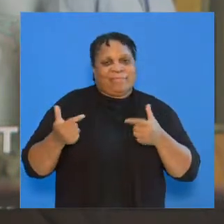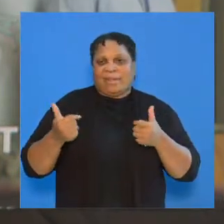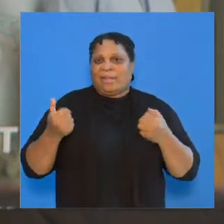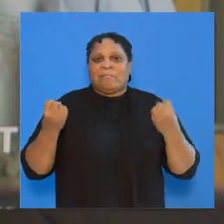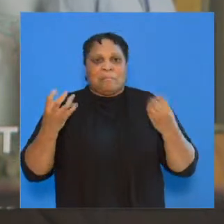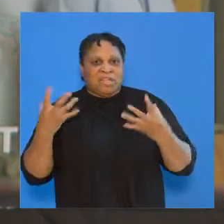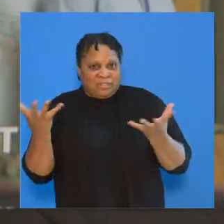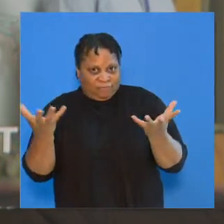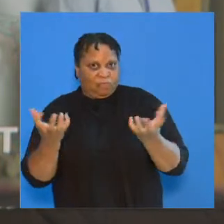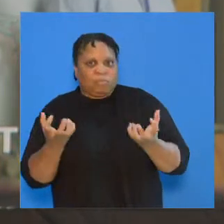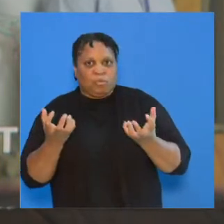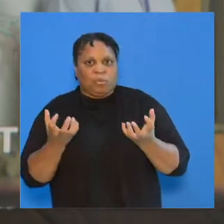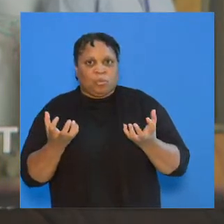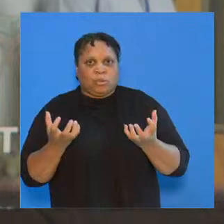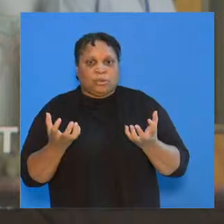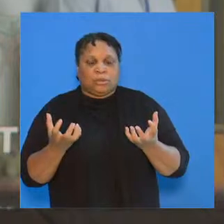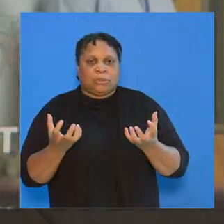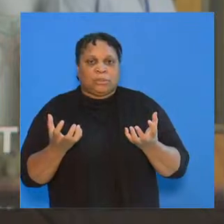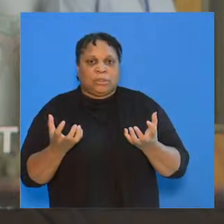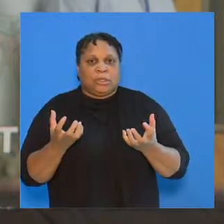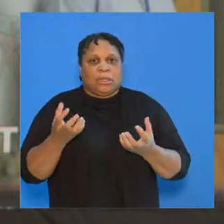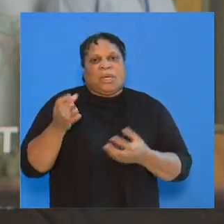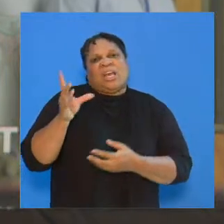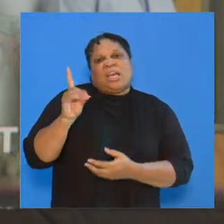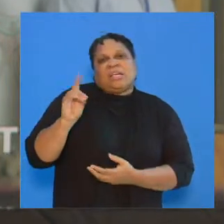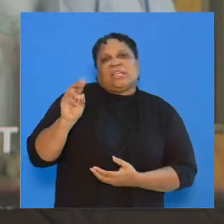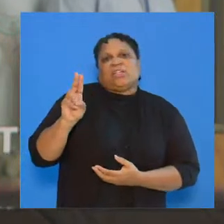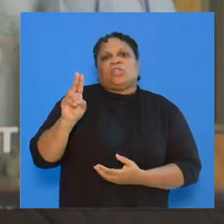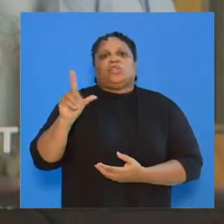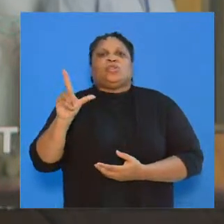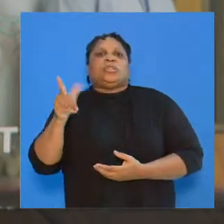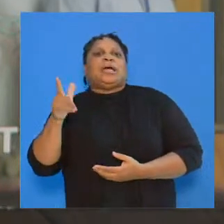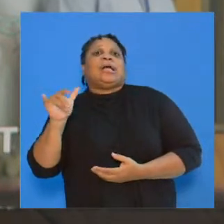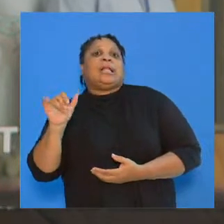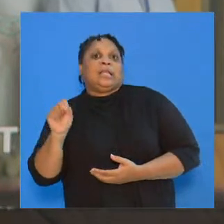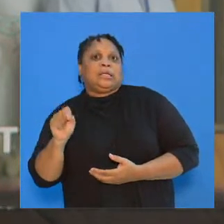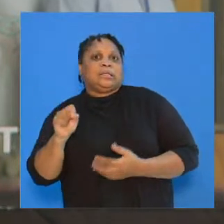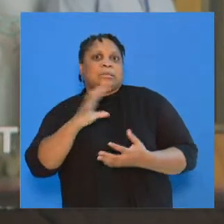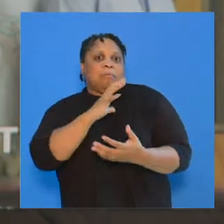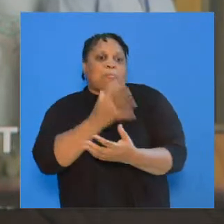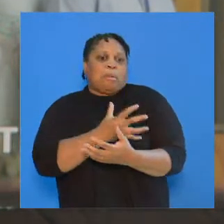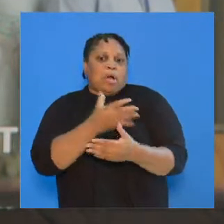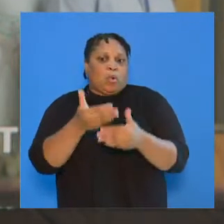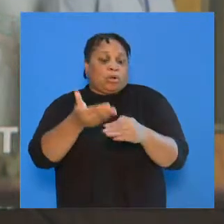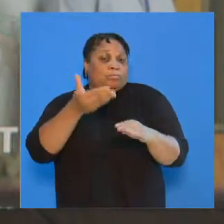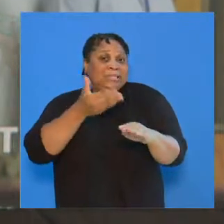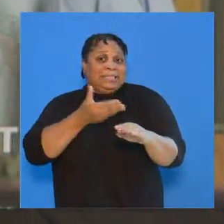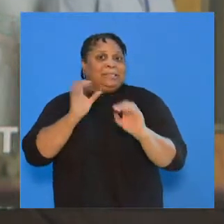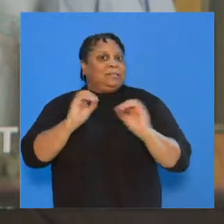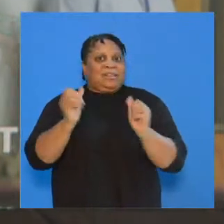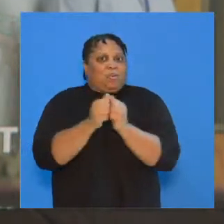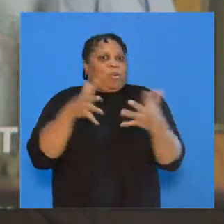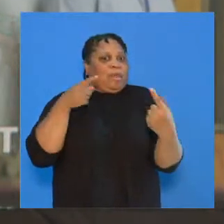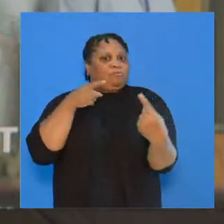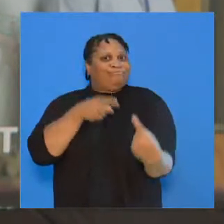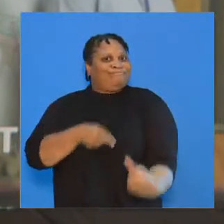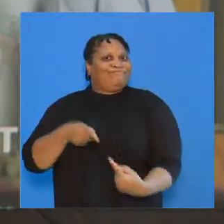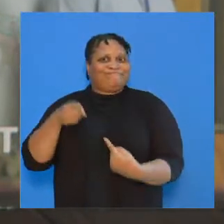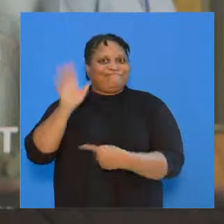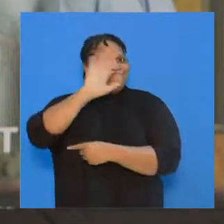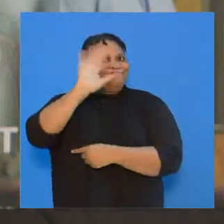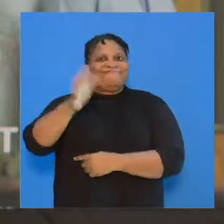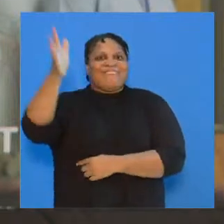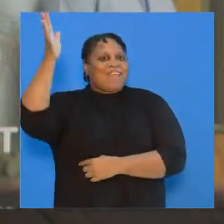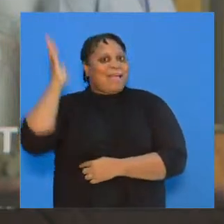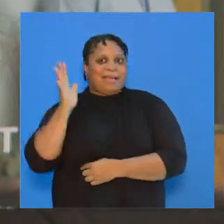desire. As Frederick Douglass said, power concedes nothing without struggle. It never has,